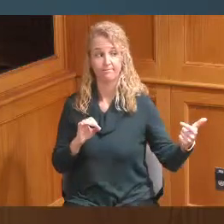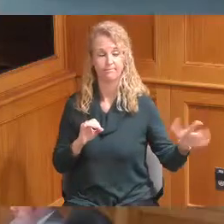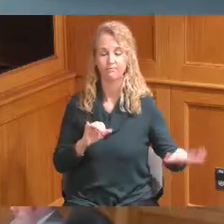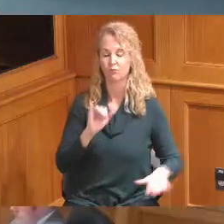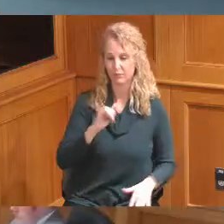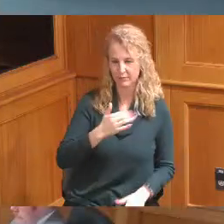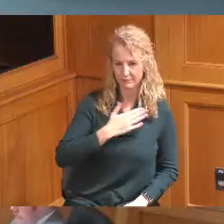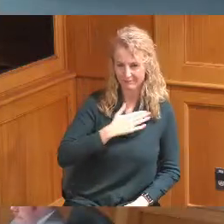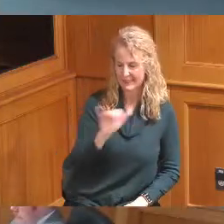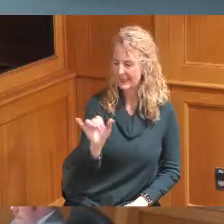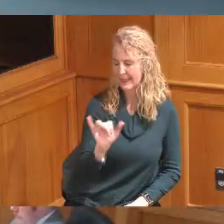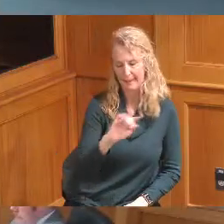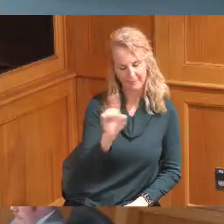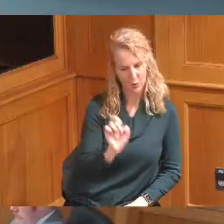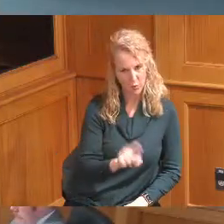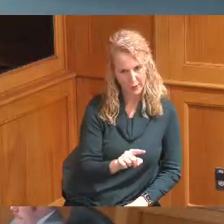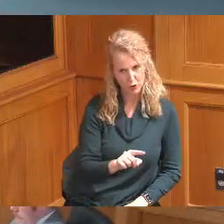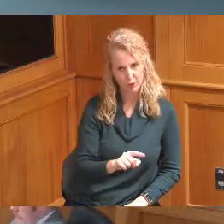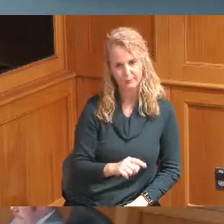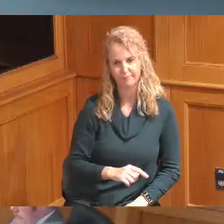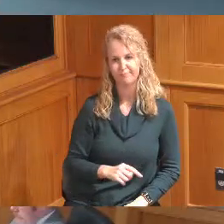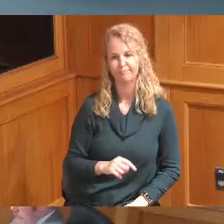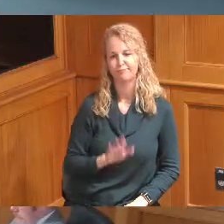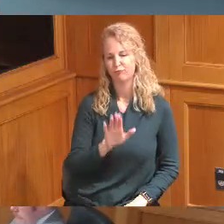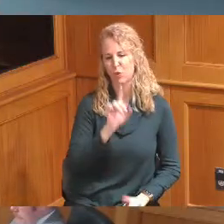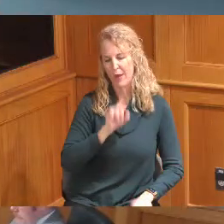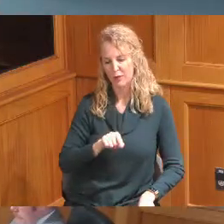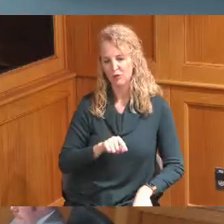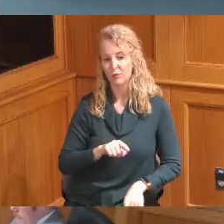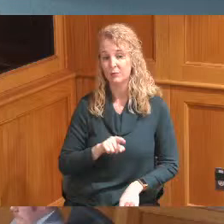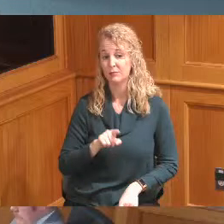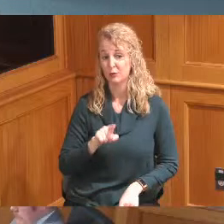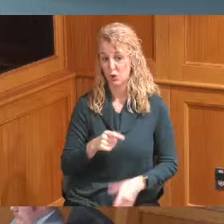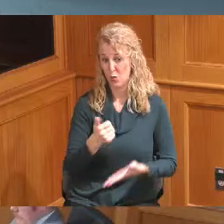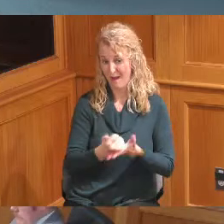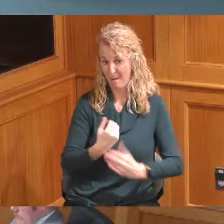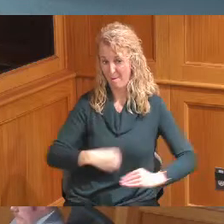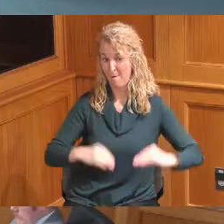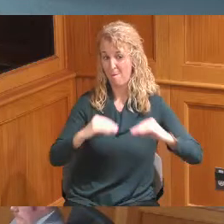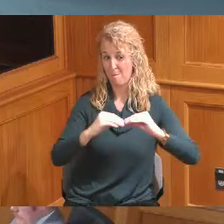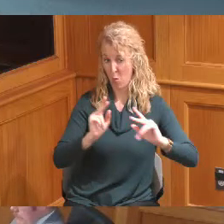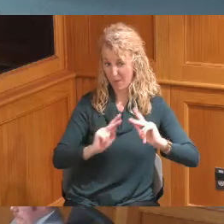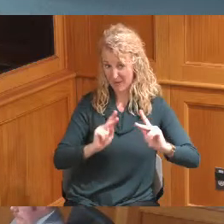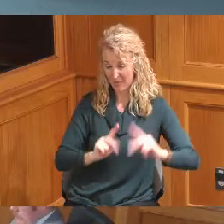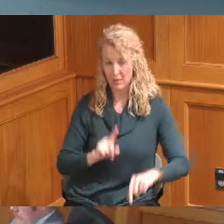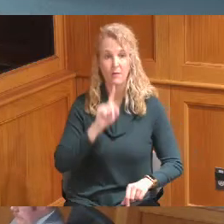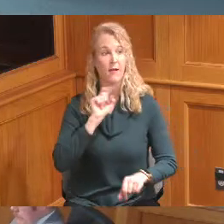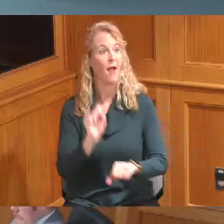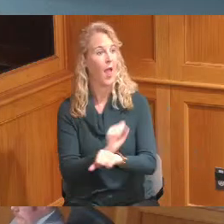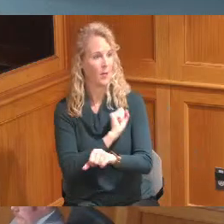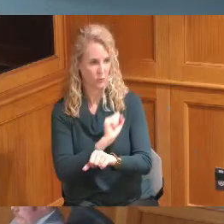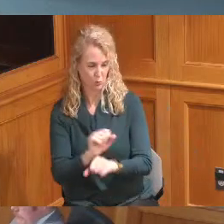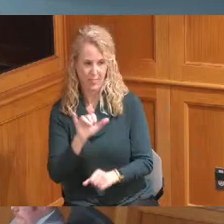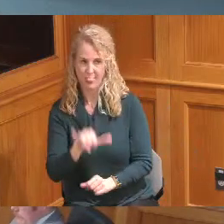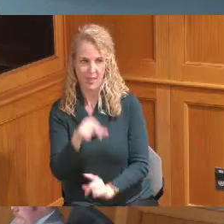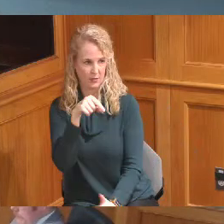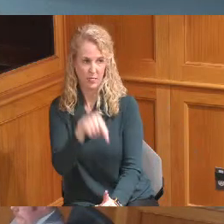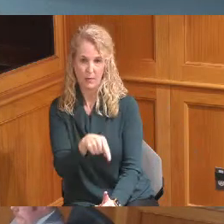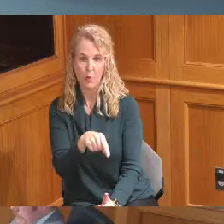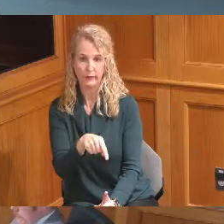my question too. I was waiting for the answer. Will you be helping more people? Oh, absolutely. That's what it's all about.